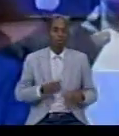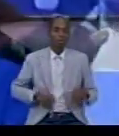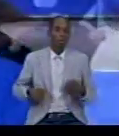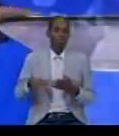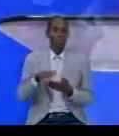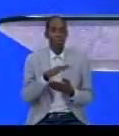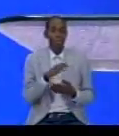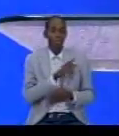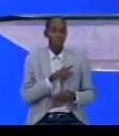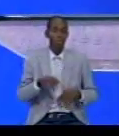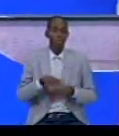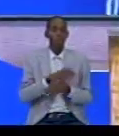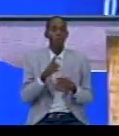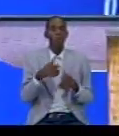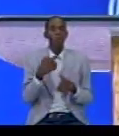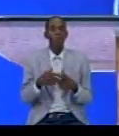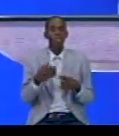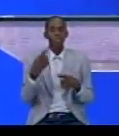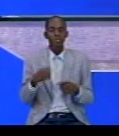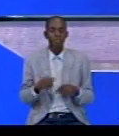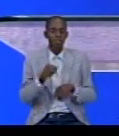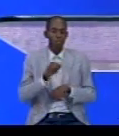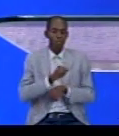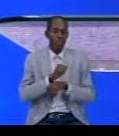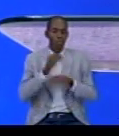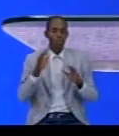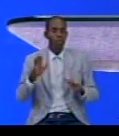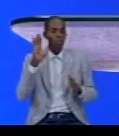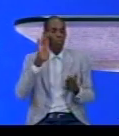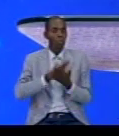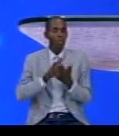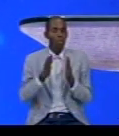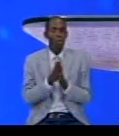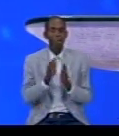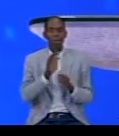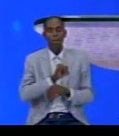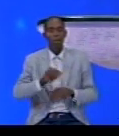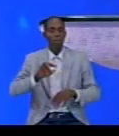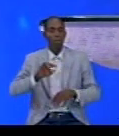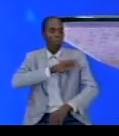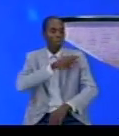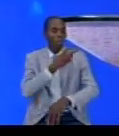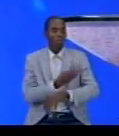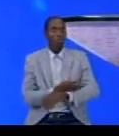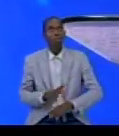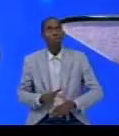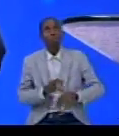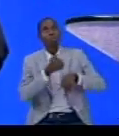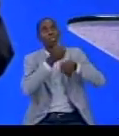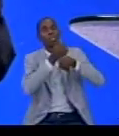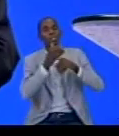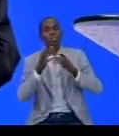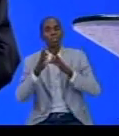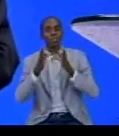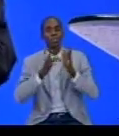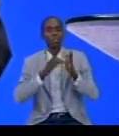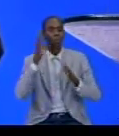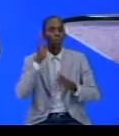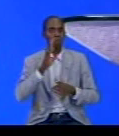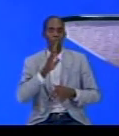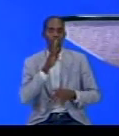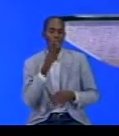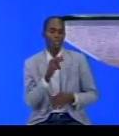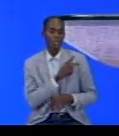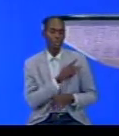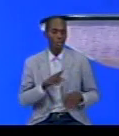the stone will become a mighty mountain all over the world, and Jesus will be the King of Kings and